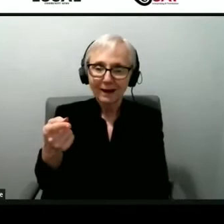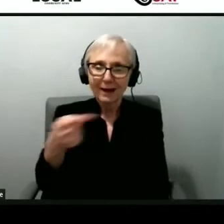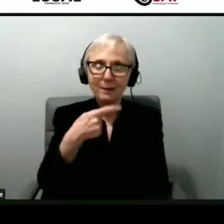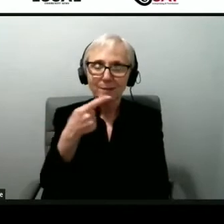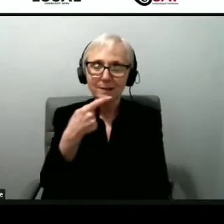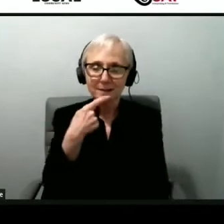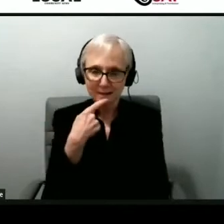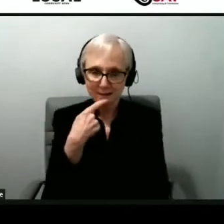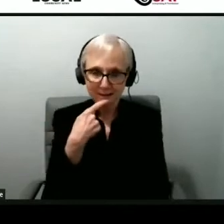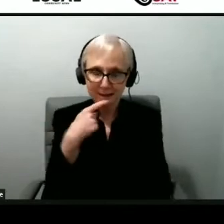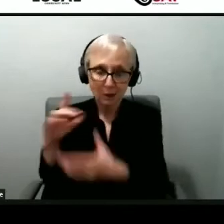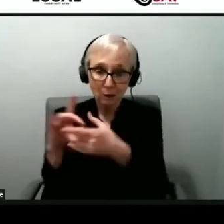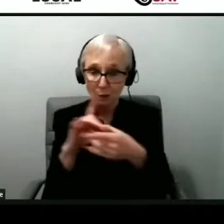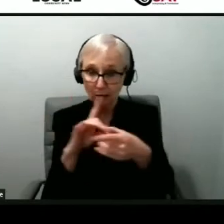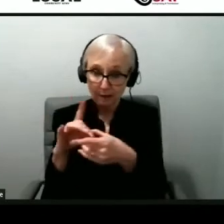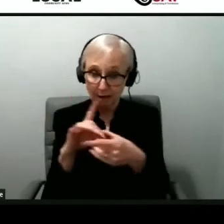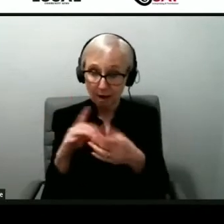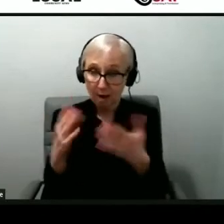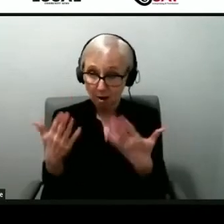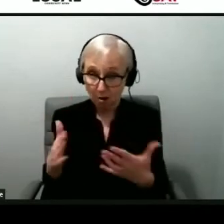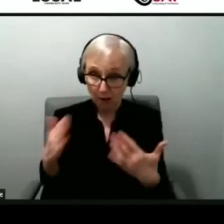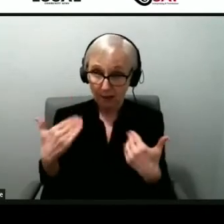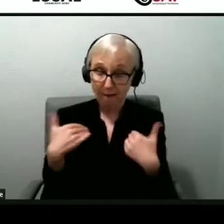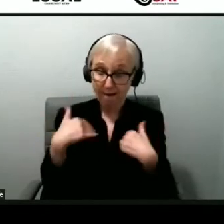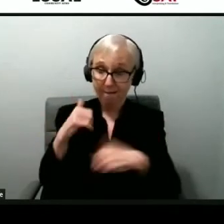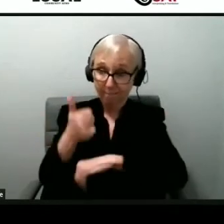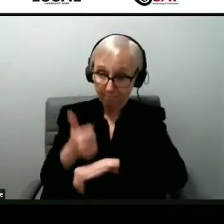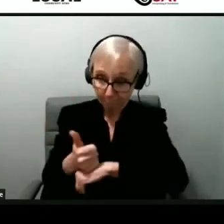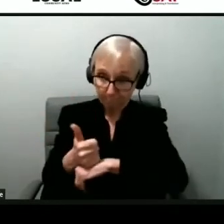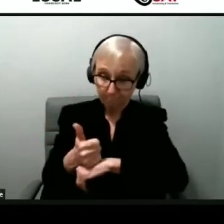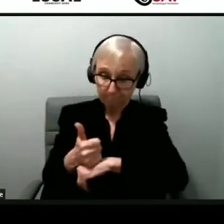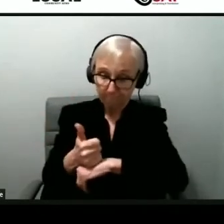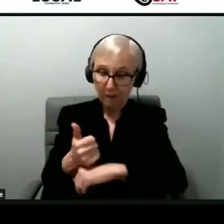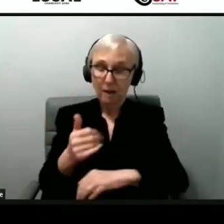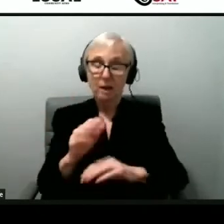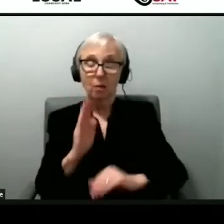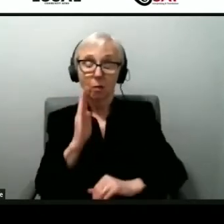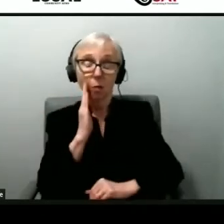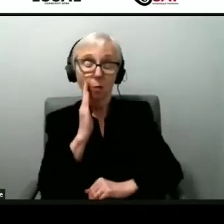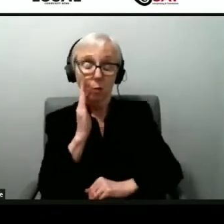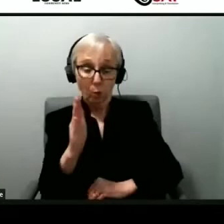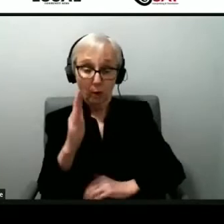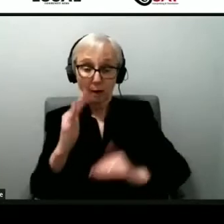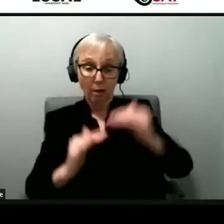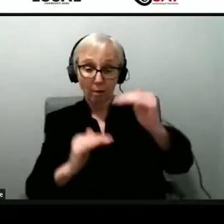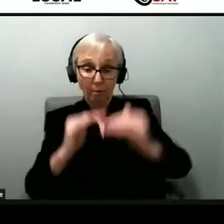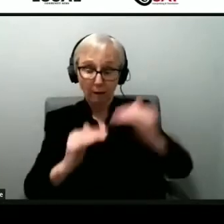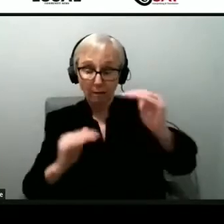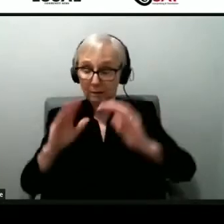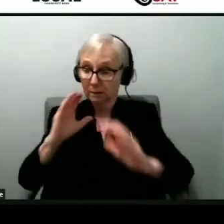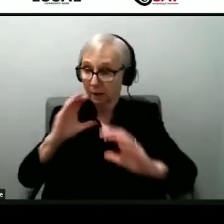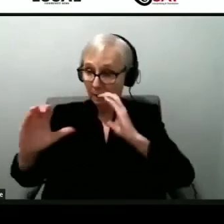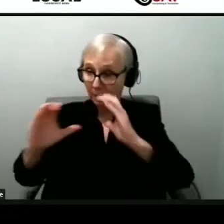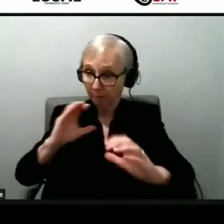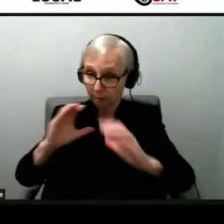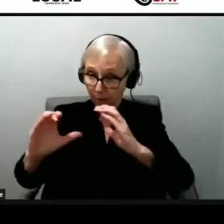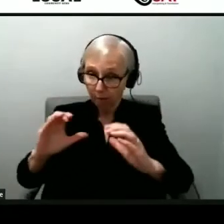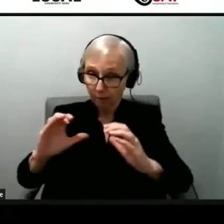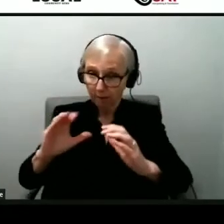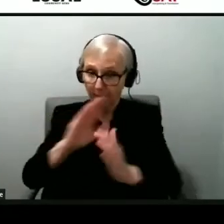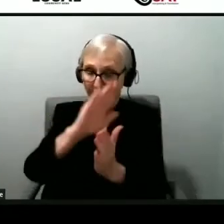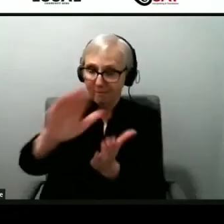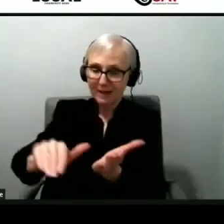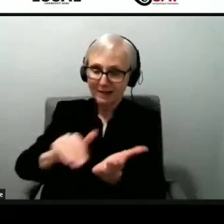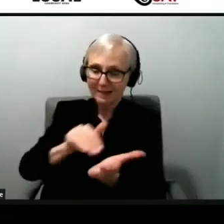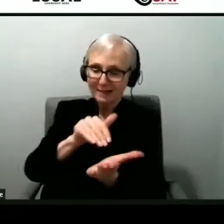say the relationships that I already have, the relationships that we will build, communication, and having a center